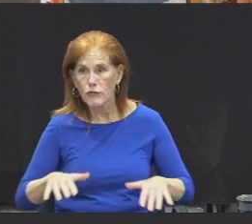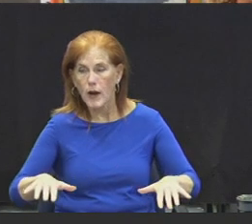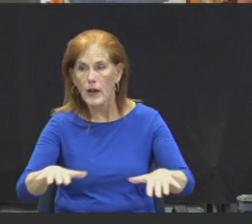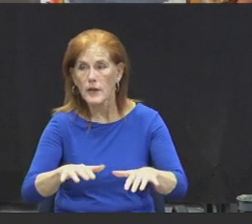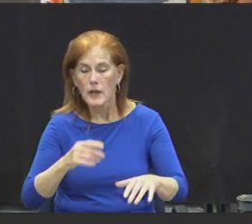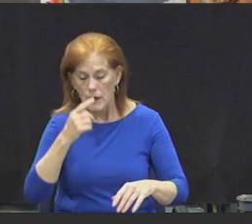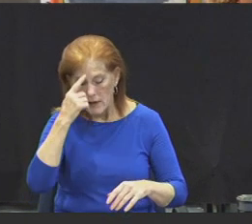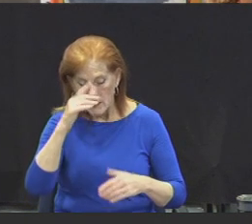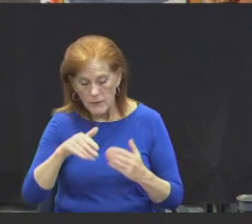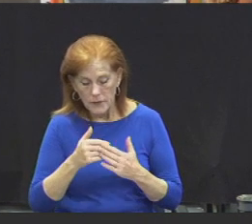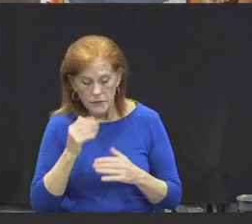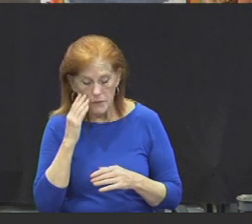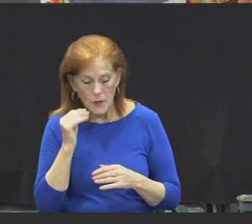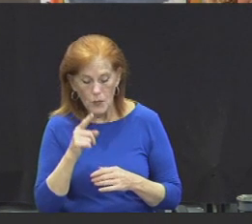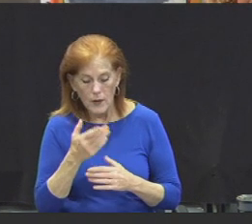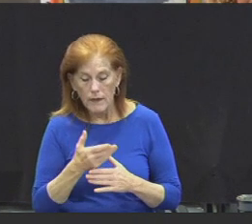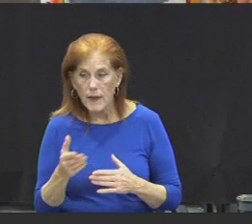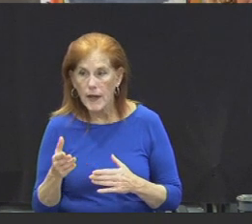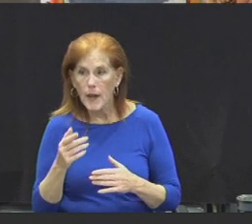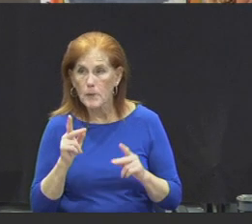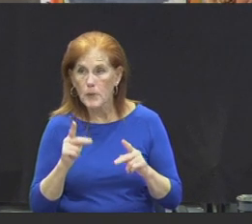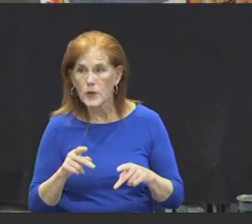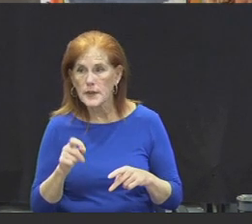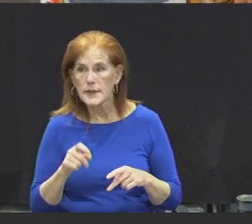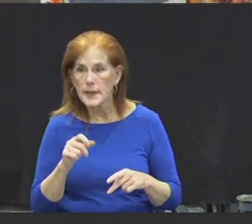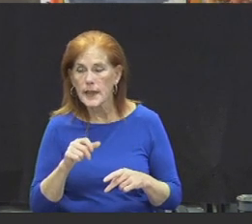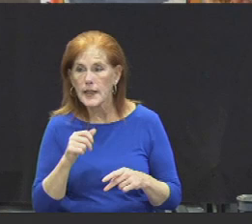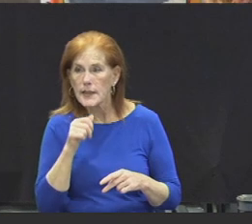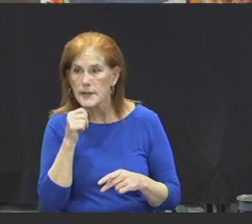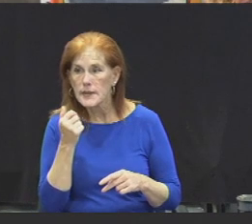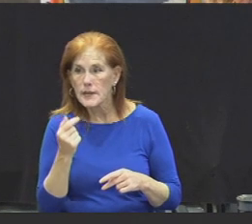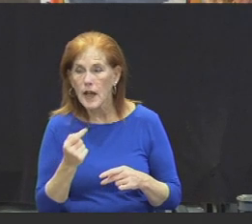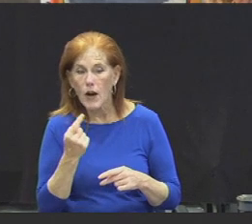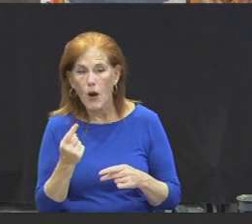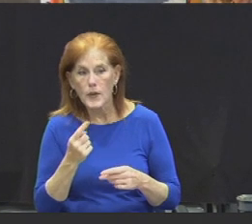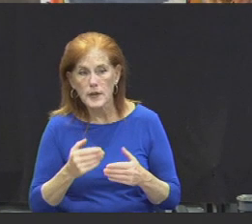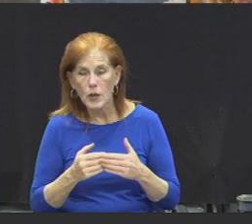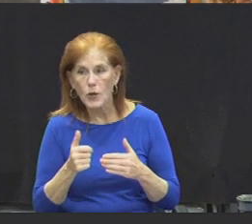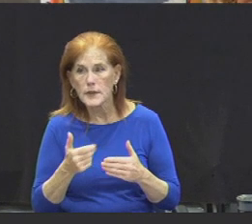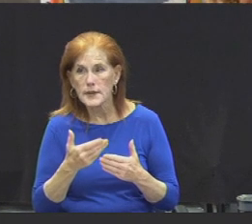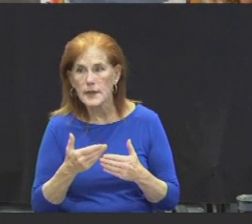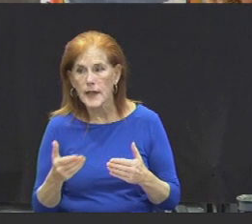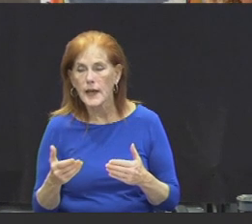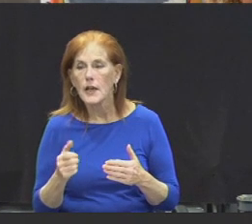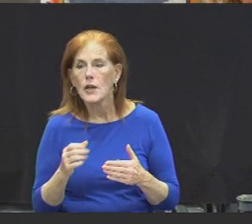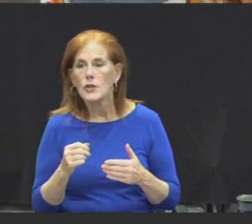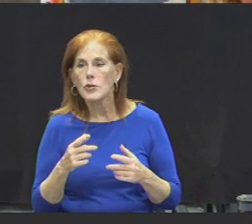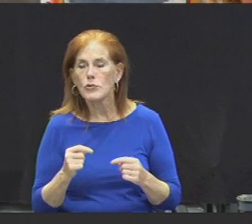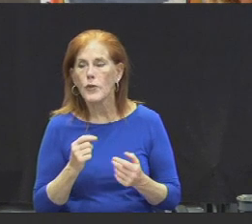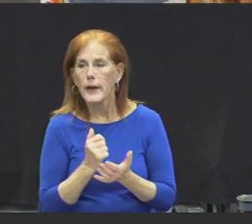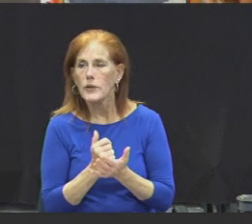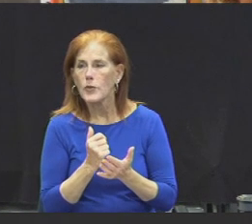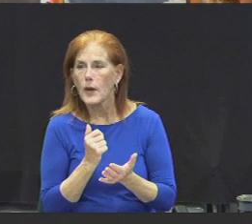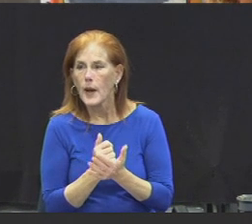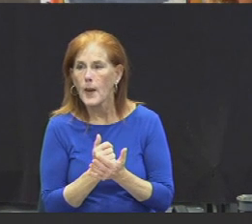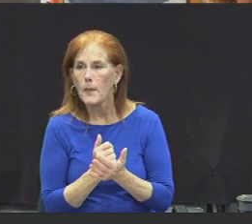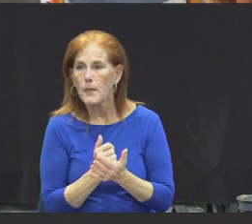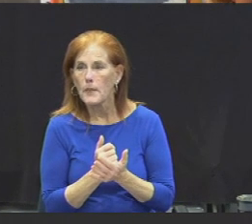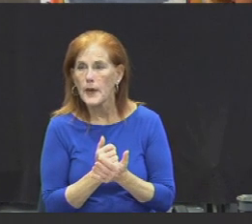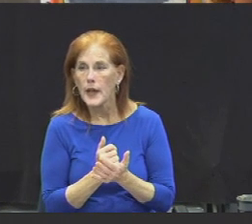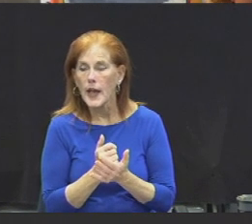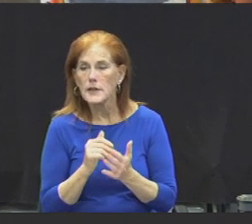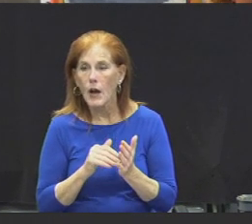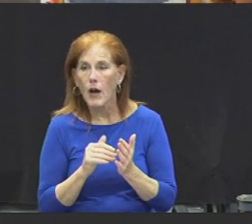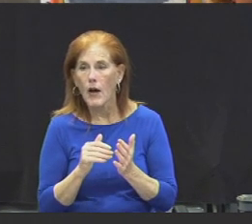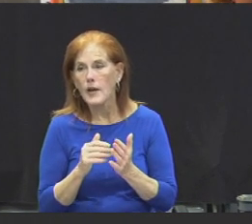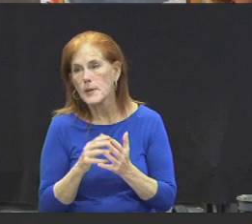all experienced that the one thing you need is not the closest thing to you either. So, trying to help assist people as much